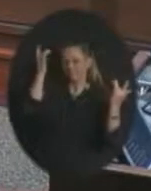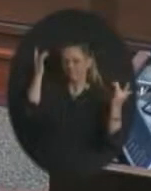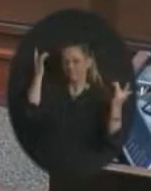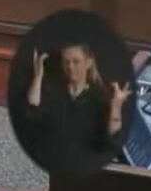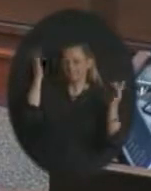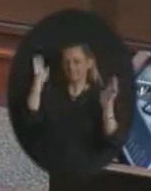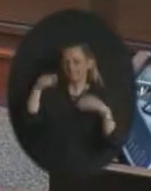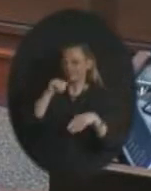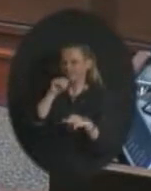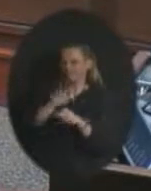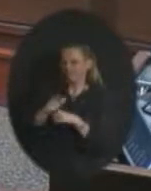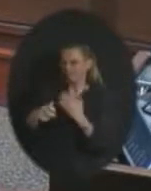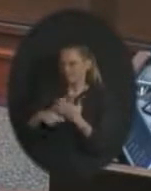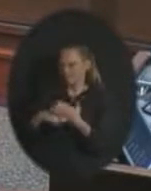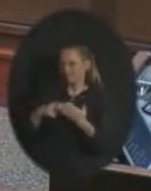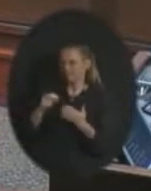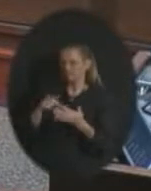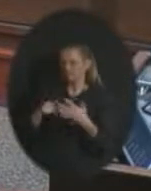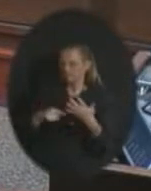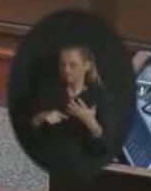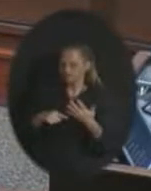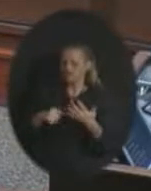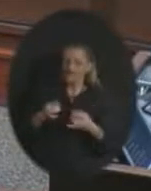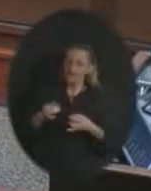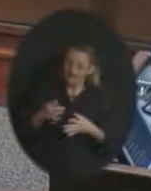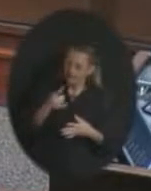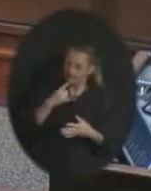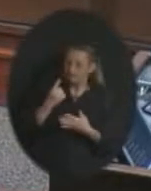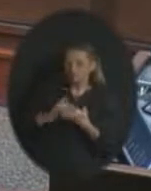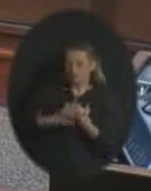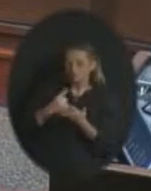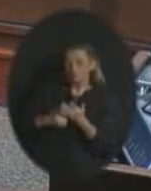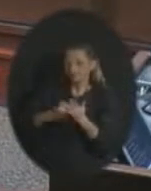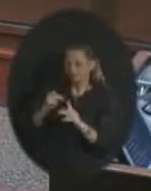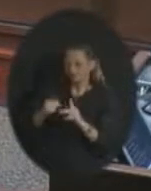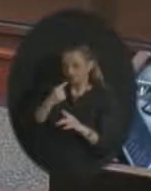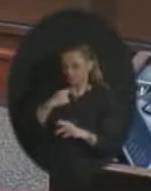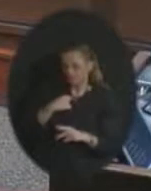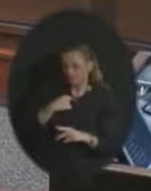lack of tickets sometimes. And I hate to say this, but sometimes even people share with me that